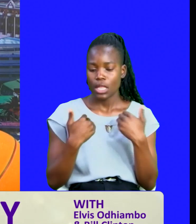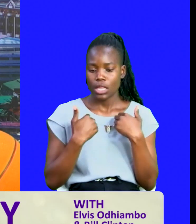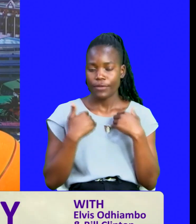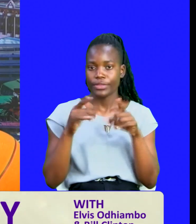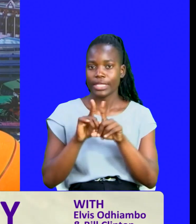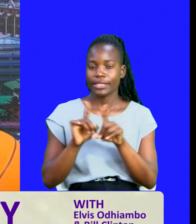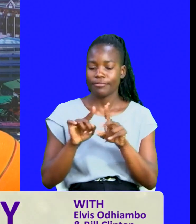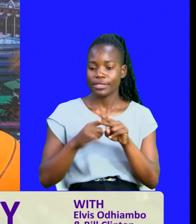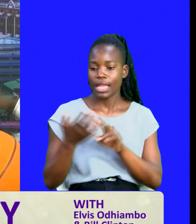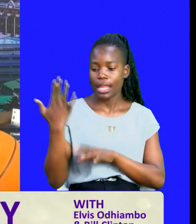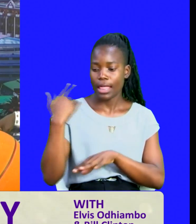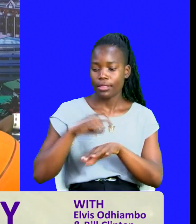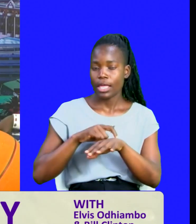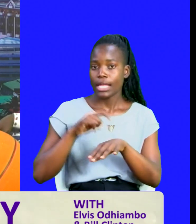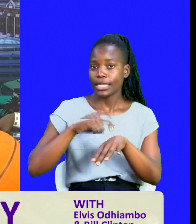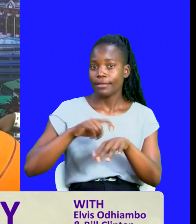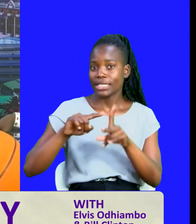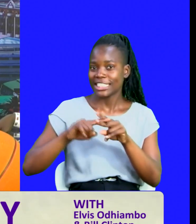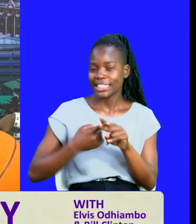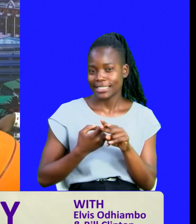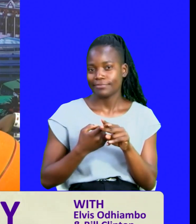similar start last season where they started off